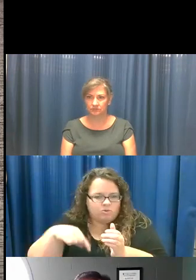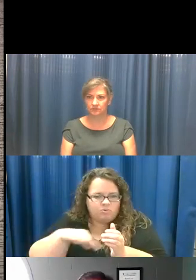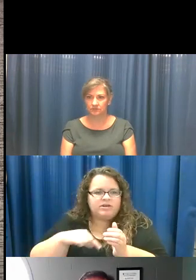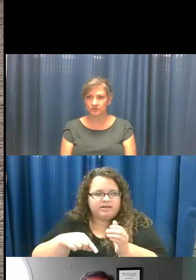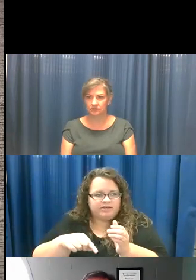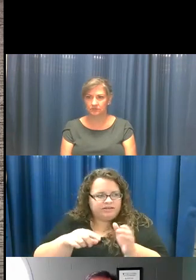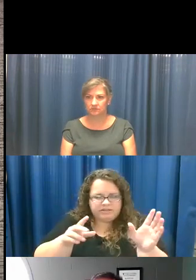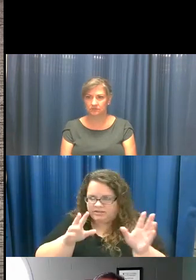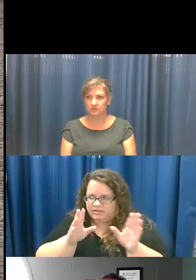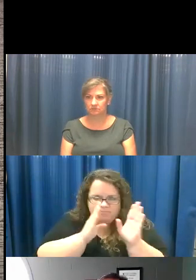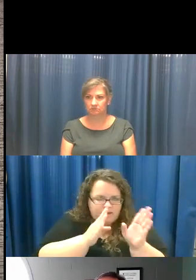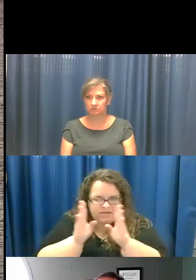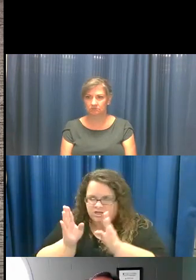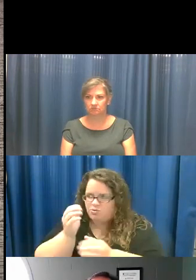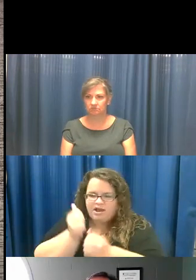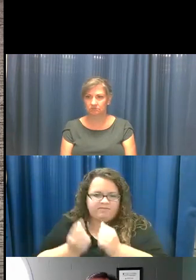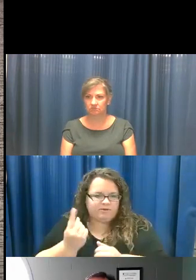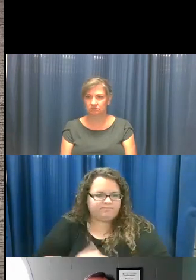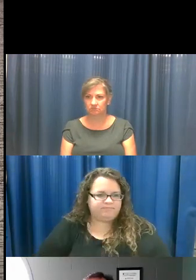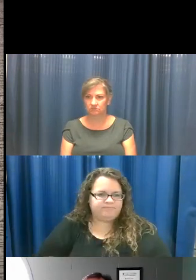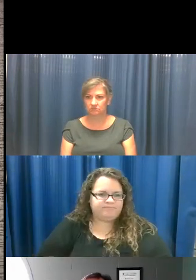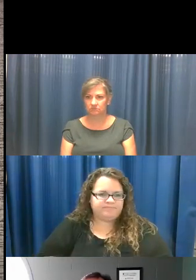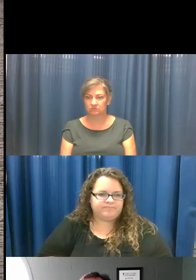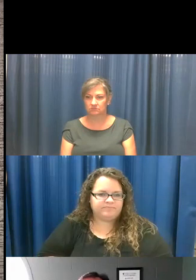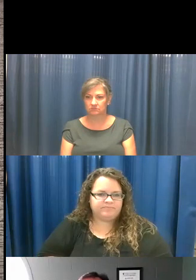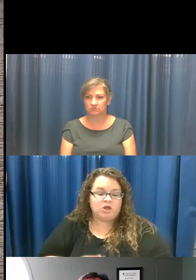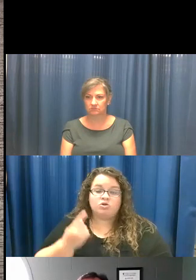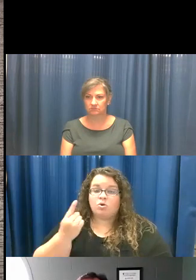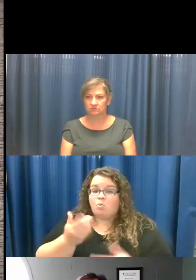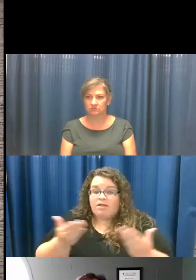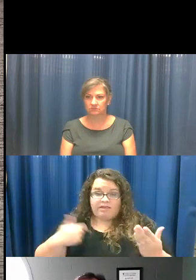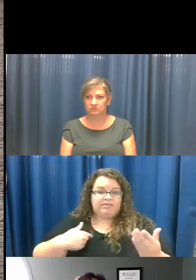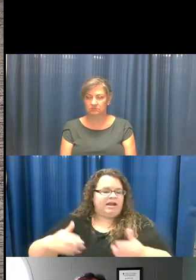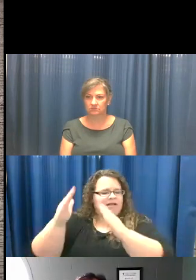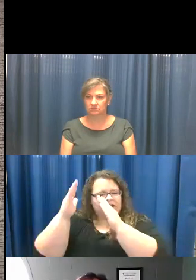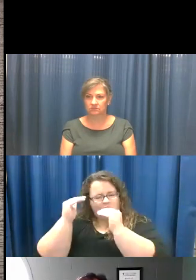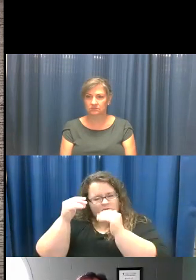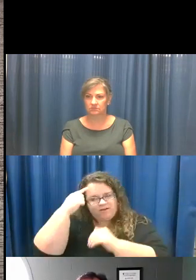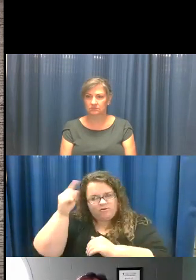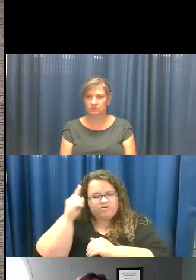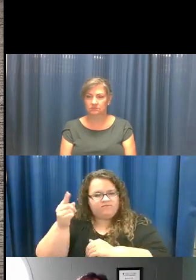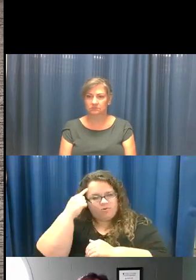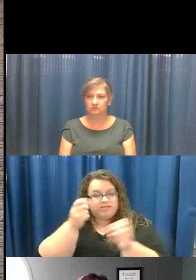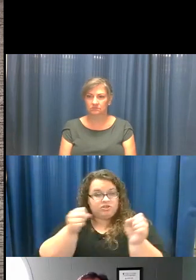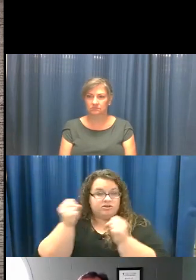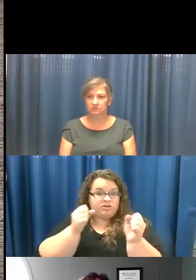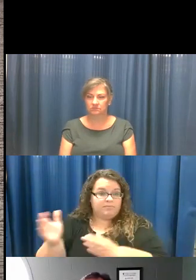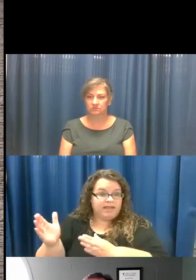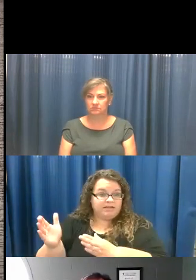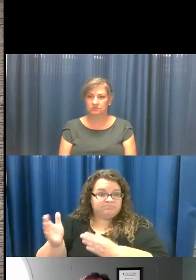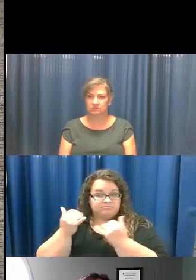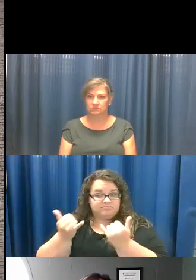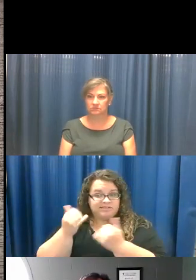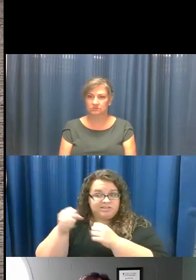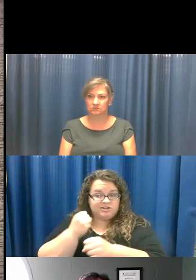One of the things that I really hope for with our strategic plan this year and the work that we'll be doing, and I think we'll